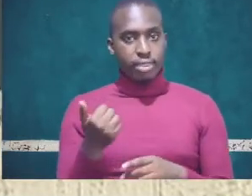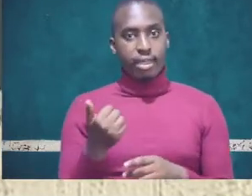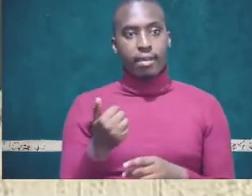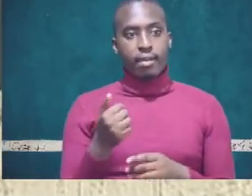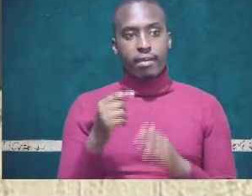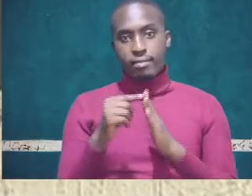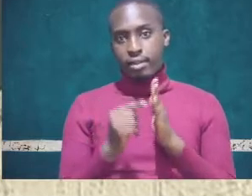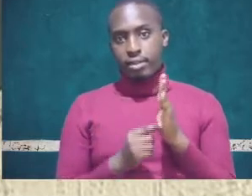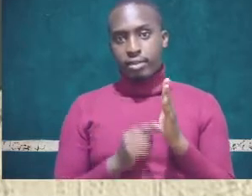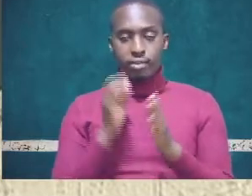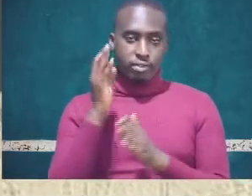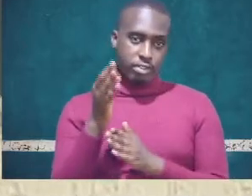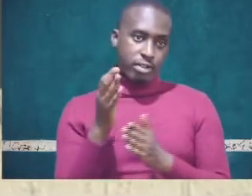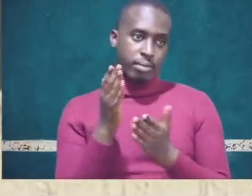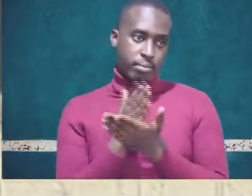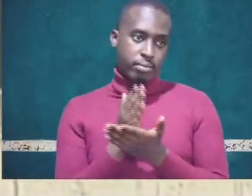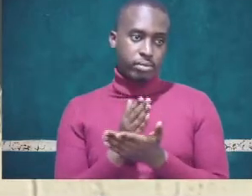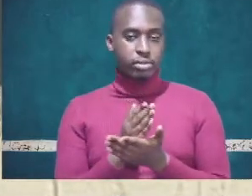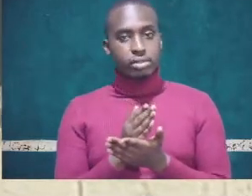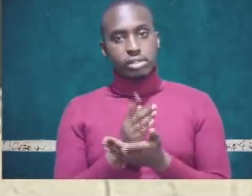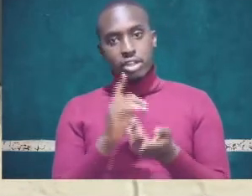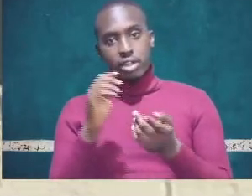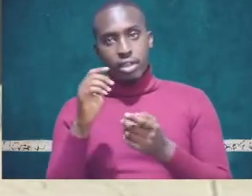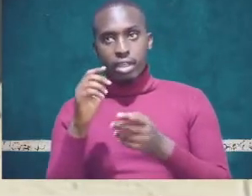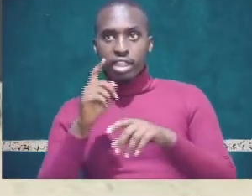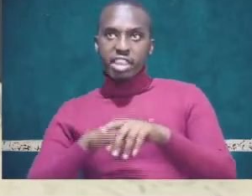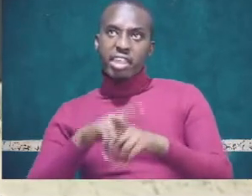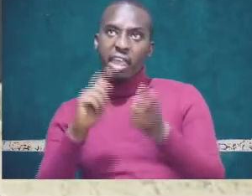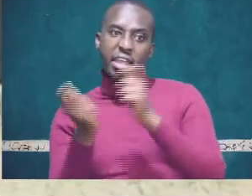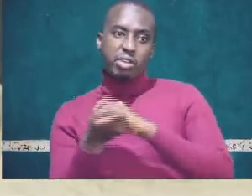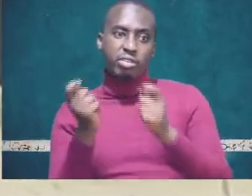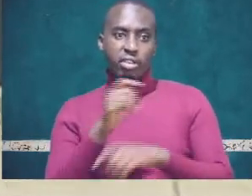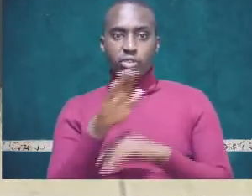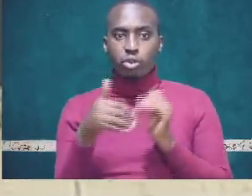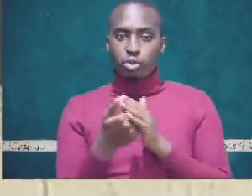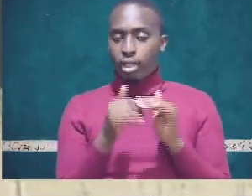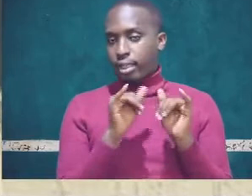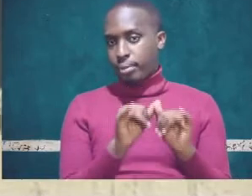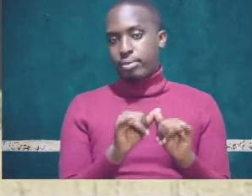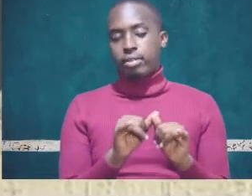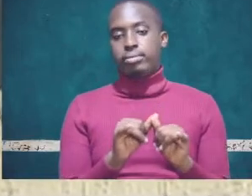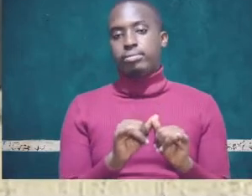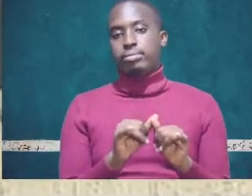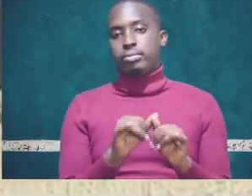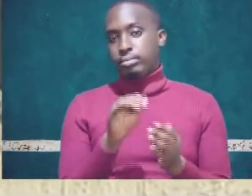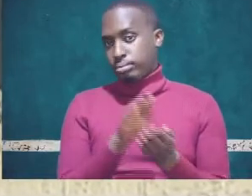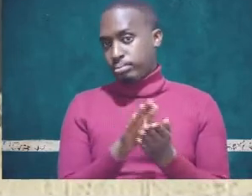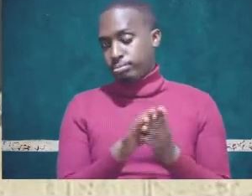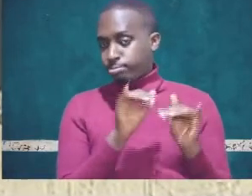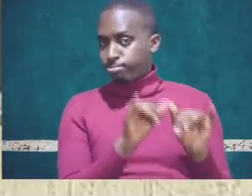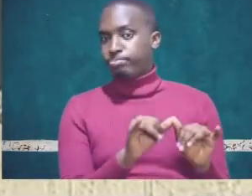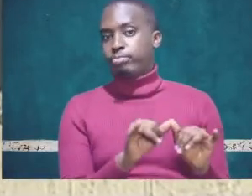like future price expectation, seasonal changes, all those ones are kept constant, are held